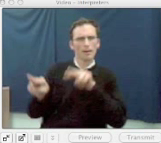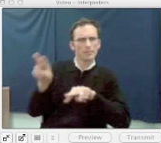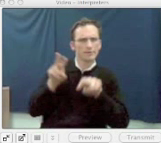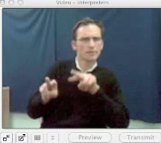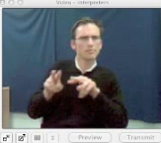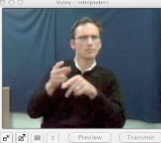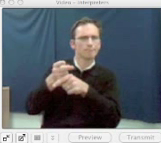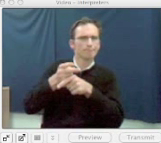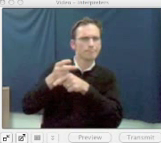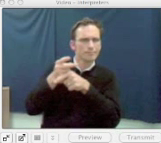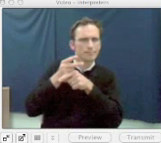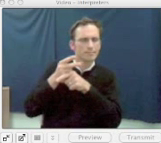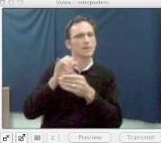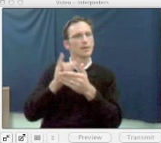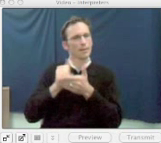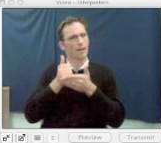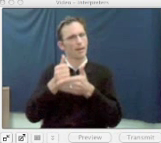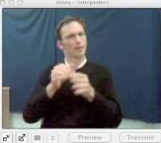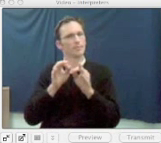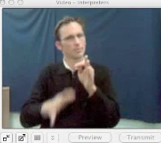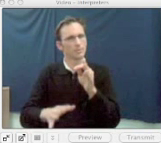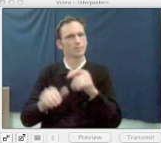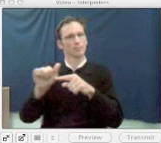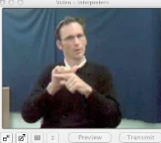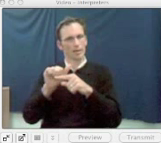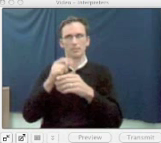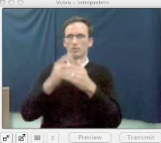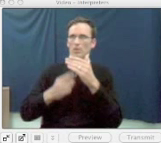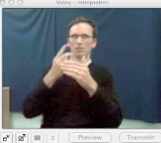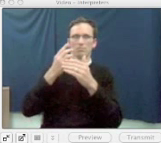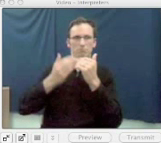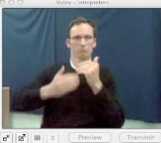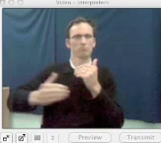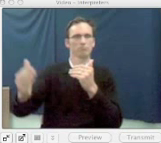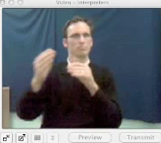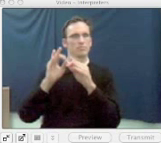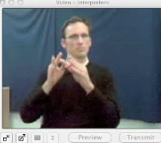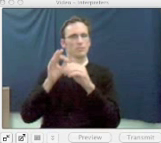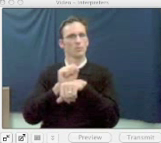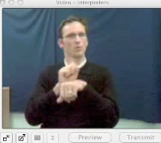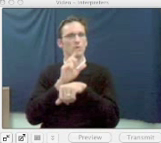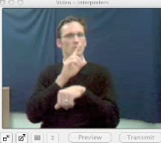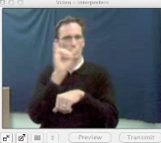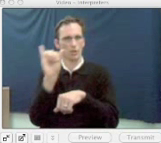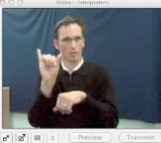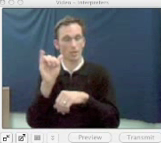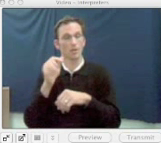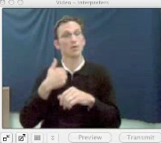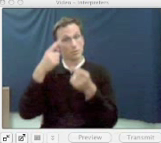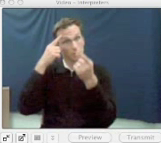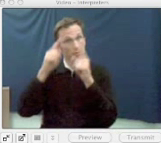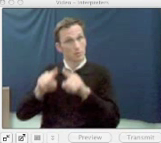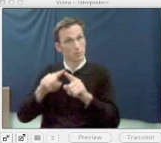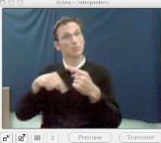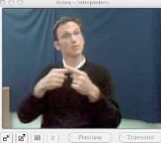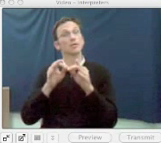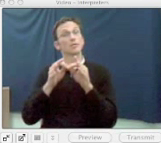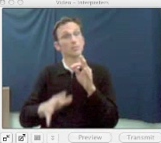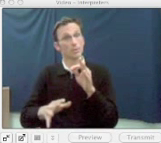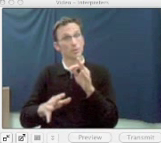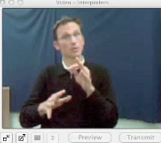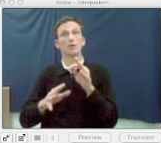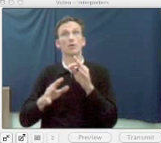to practiced realities. And so I agree with you that when an interpreter comes in with interpreting